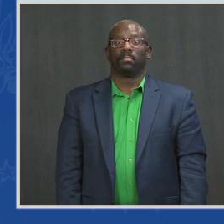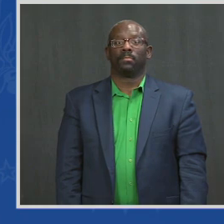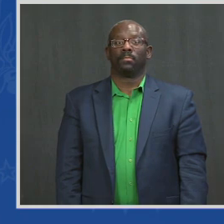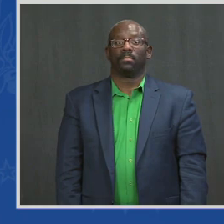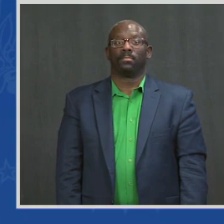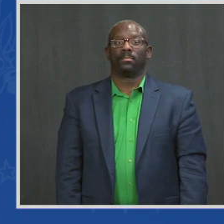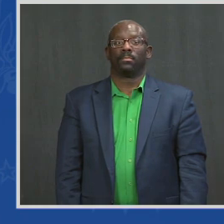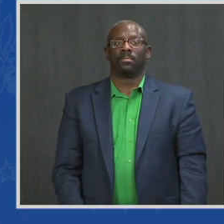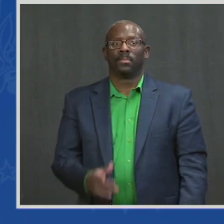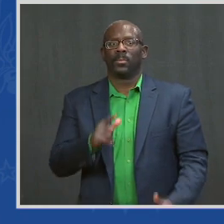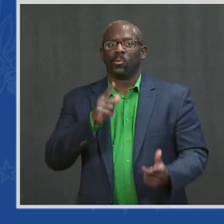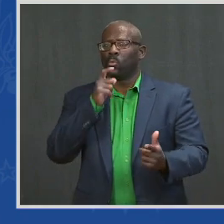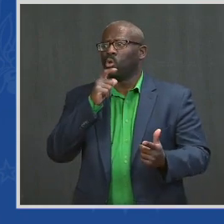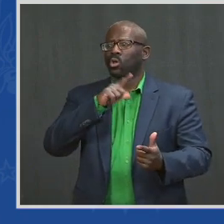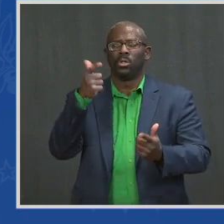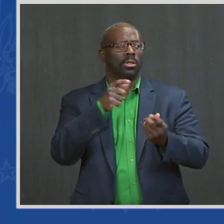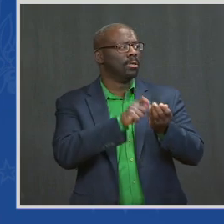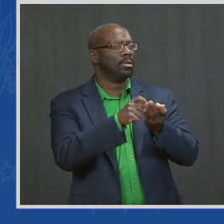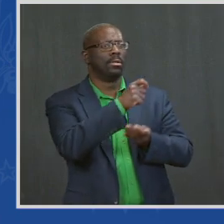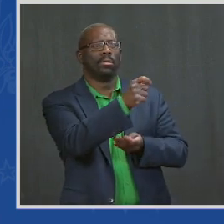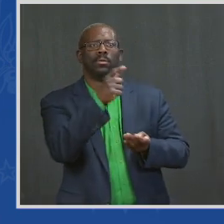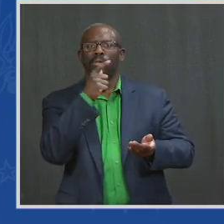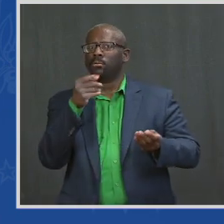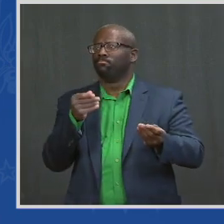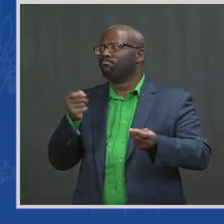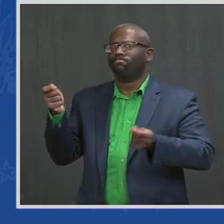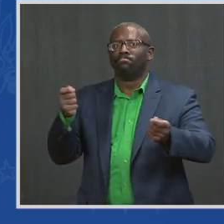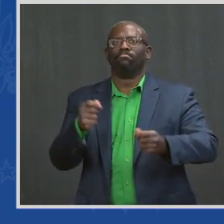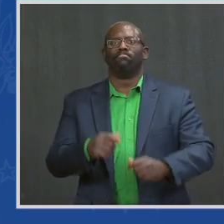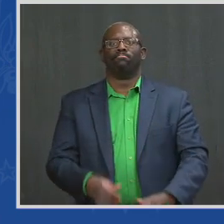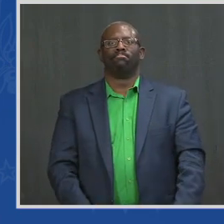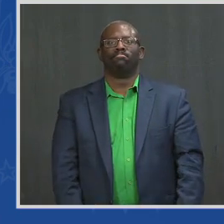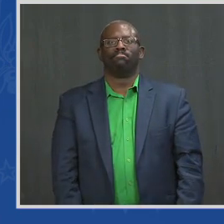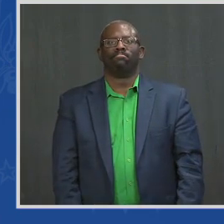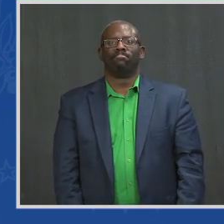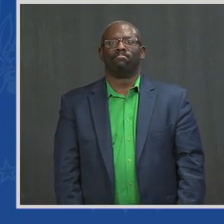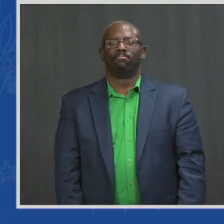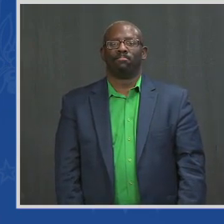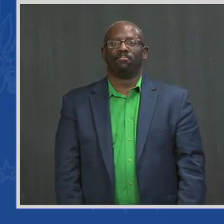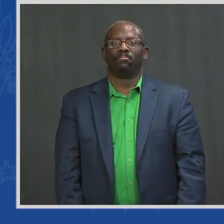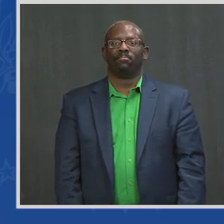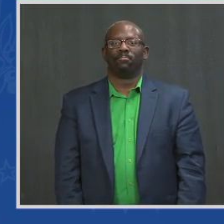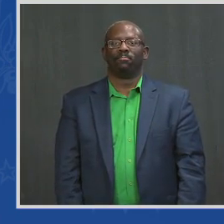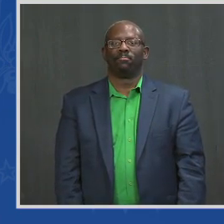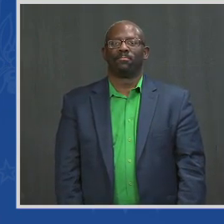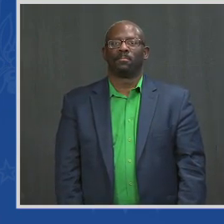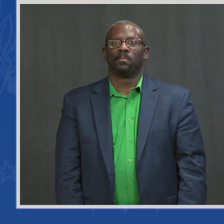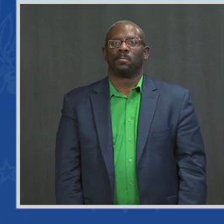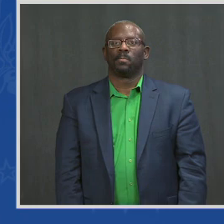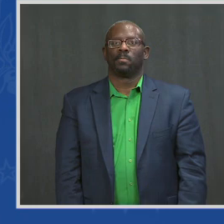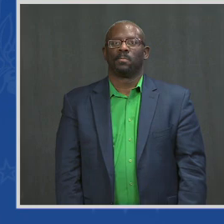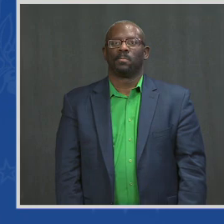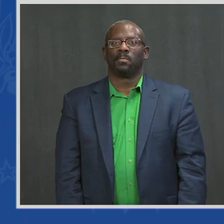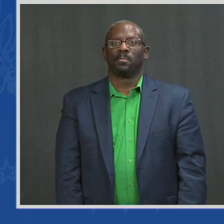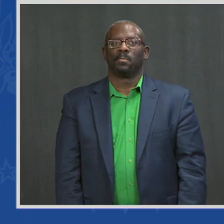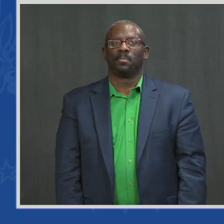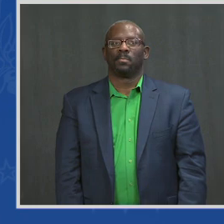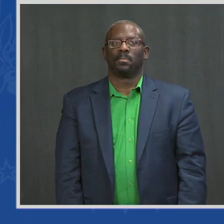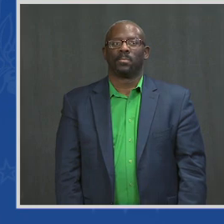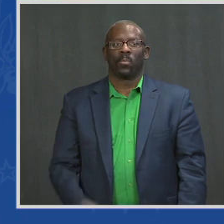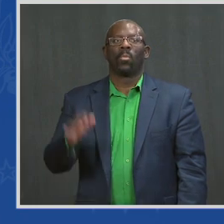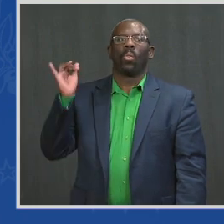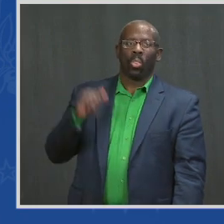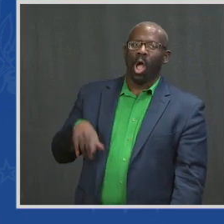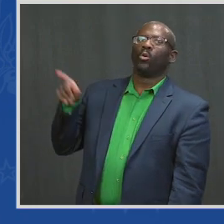Oh, I'm sorry. I'm not for sure. Representative. There's a man.